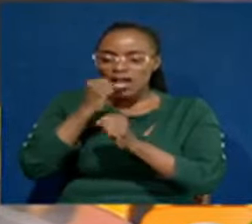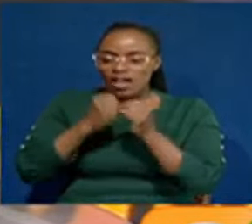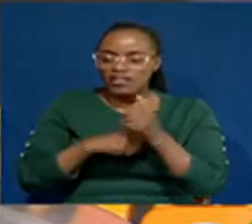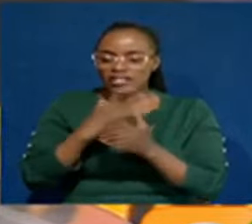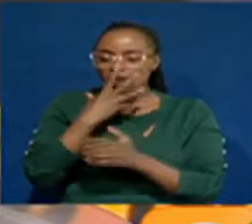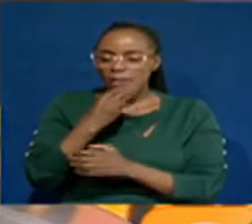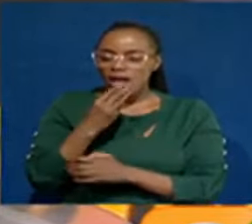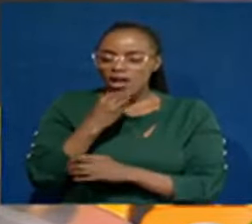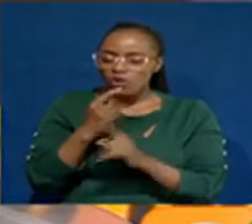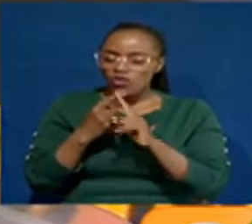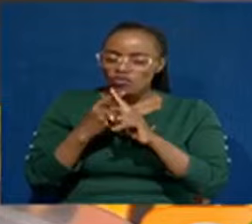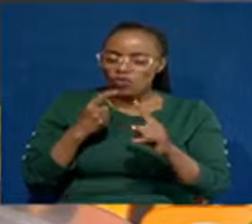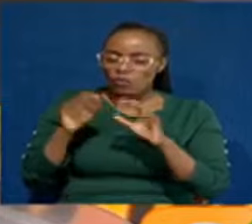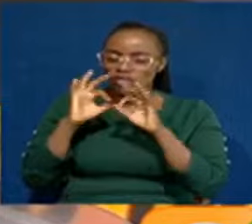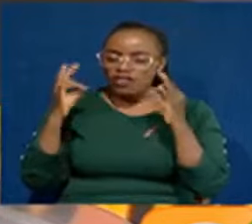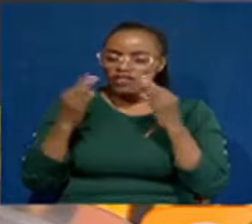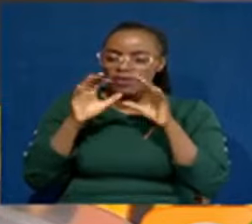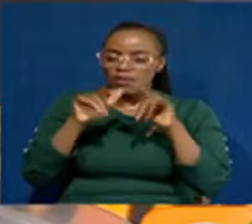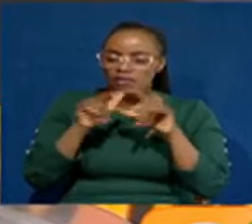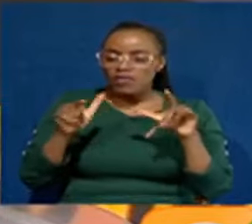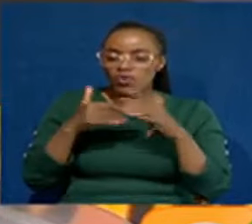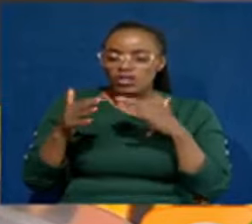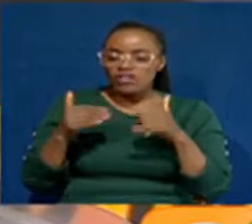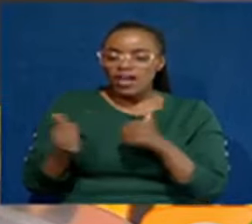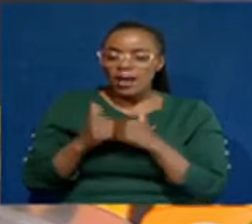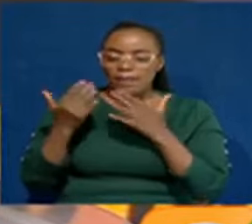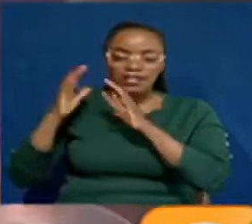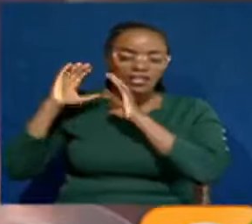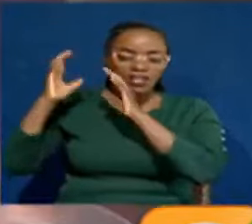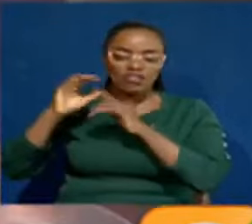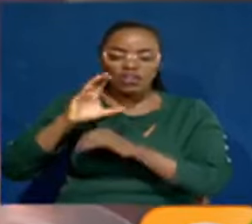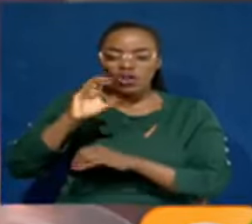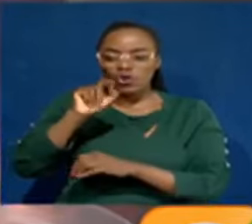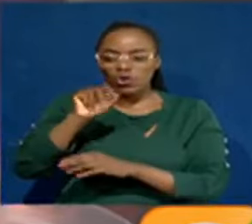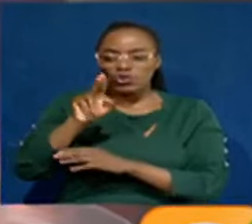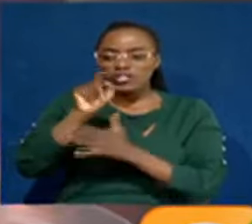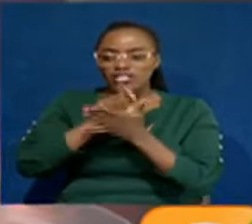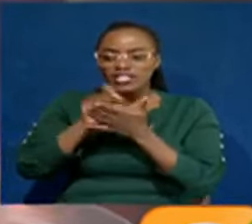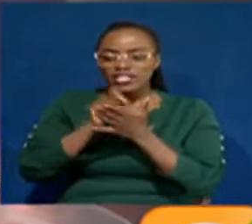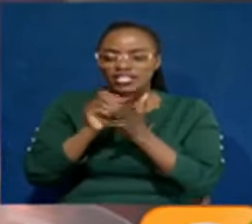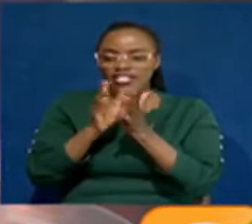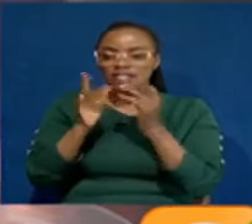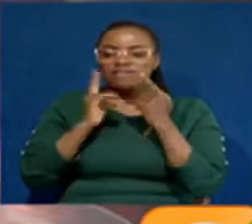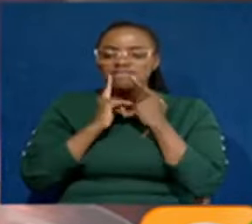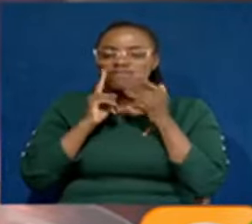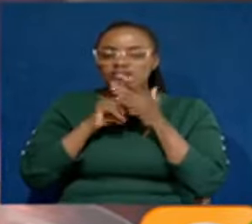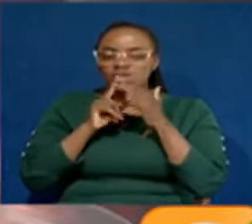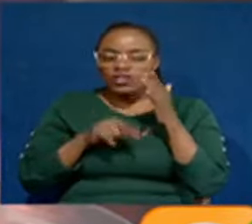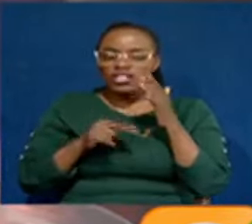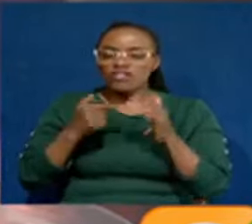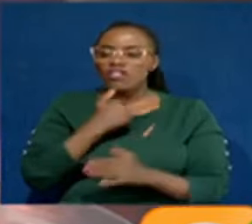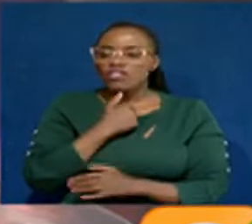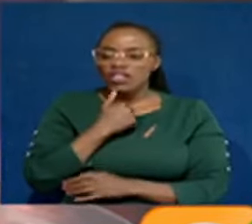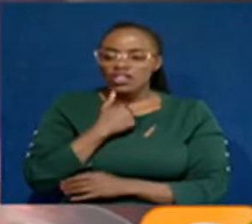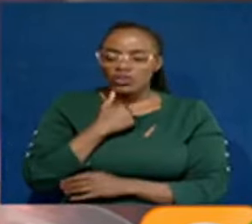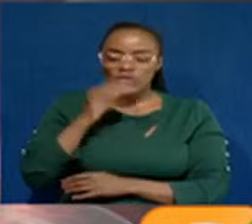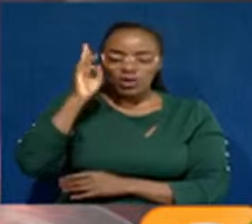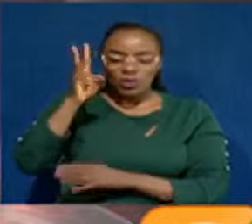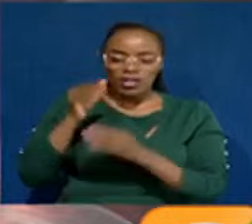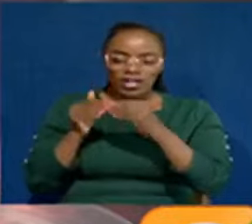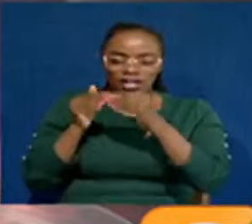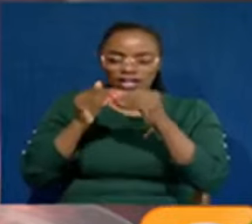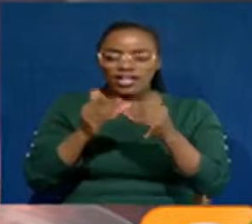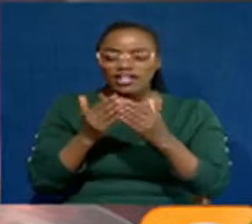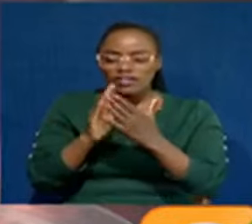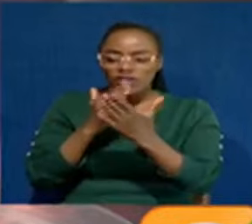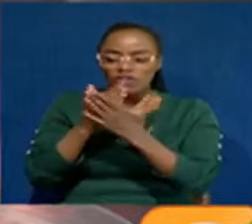the family farm. The happenings in Kilifi come even as COTU Secretary General Francis Atwoli announced that the union would be leading